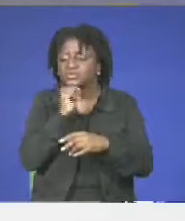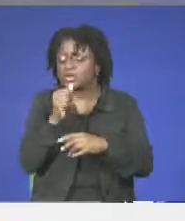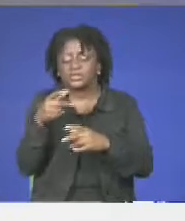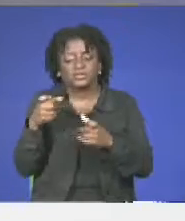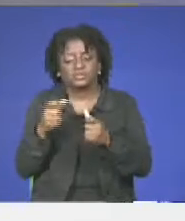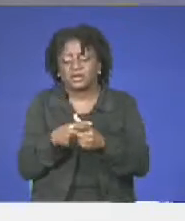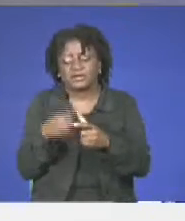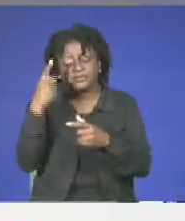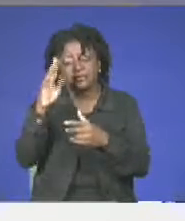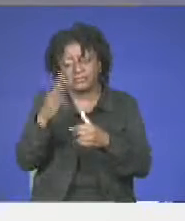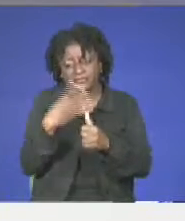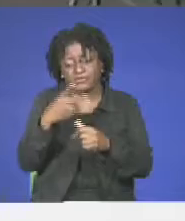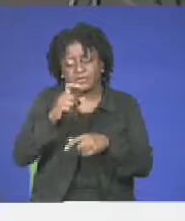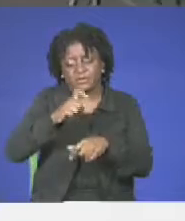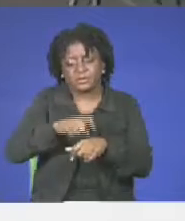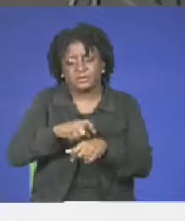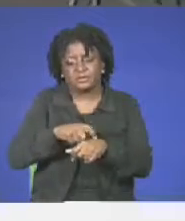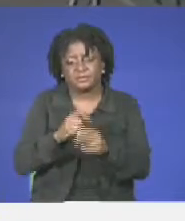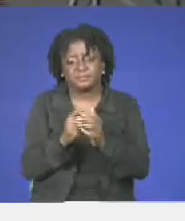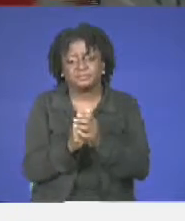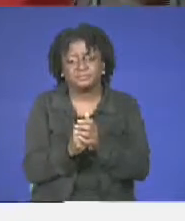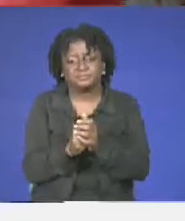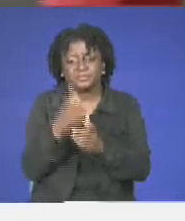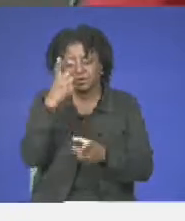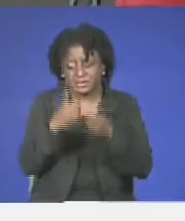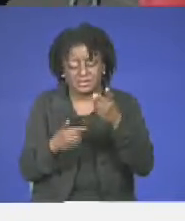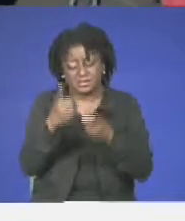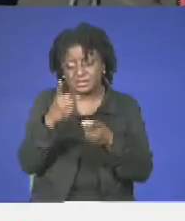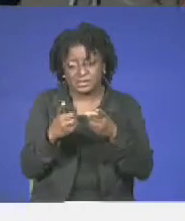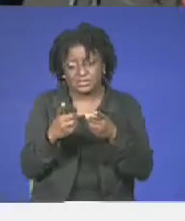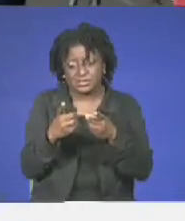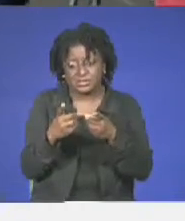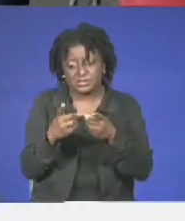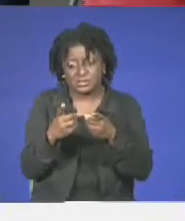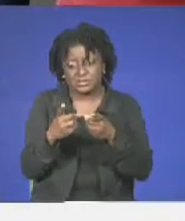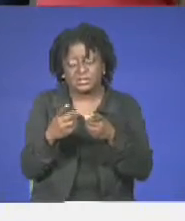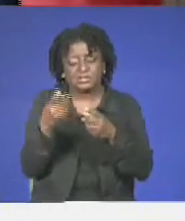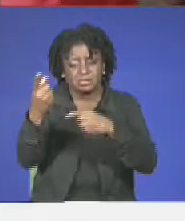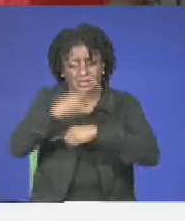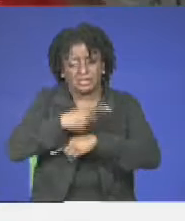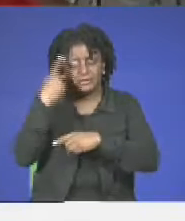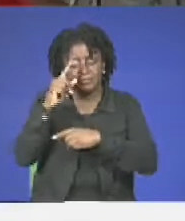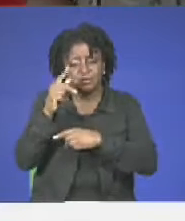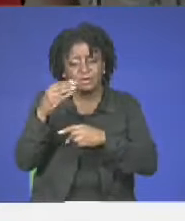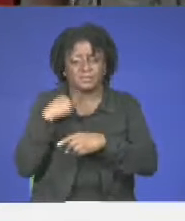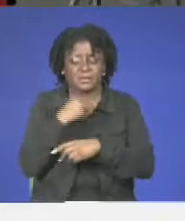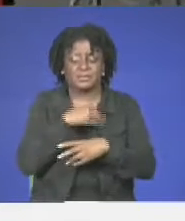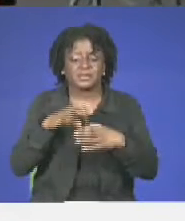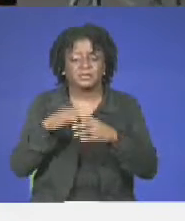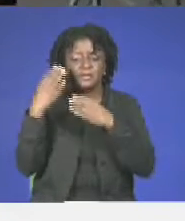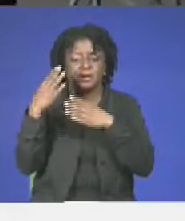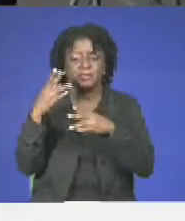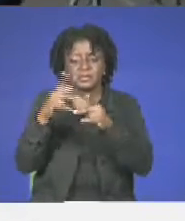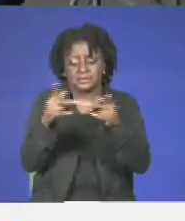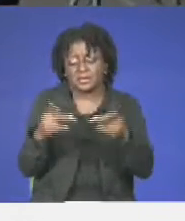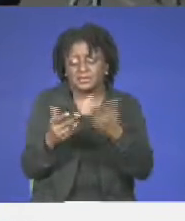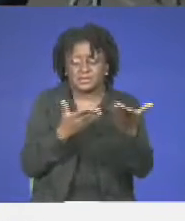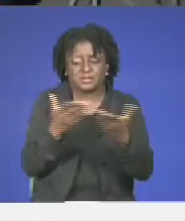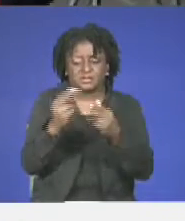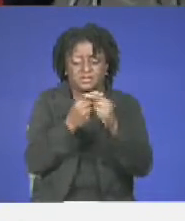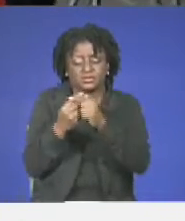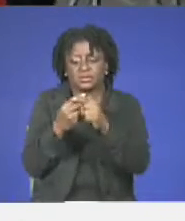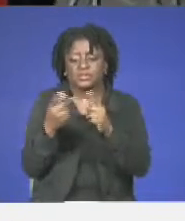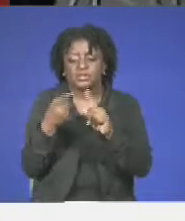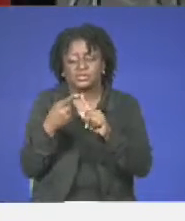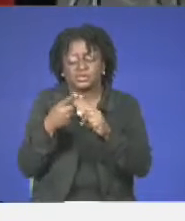Murphy reports. It's decision day for members of the Bahamas Public Services Union, who will decide who will take the helm of the union